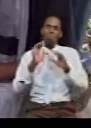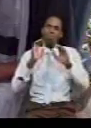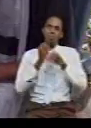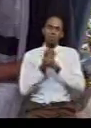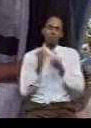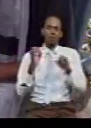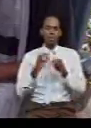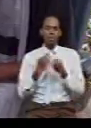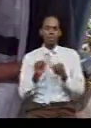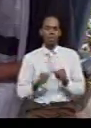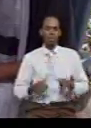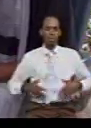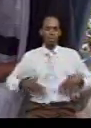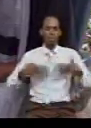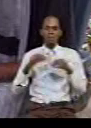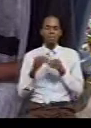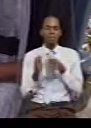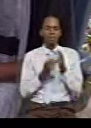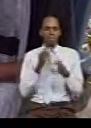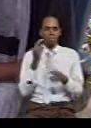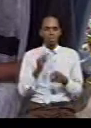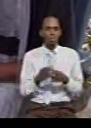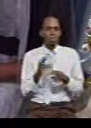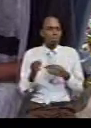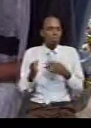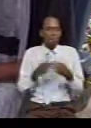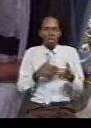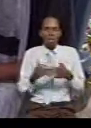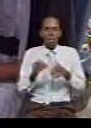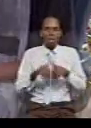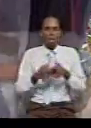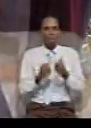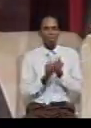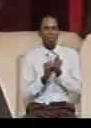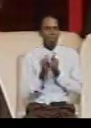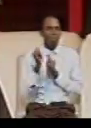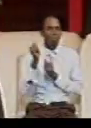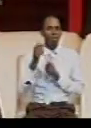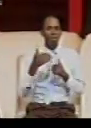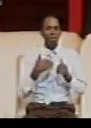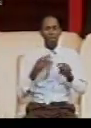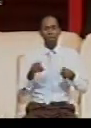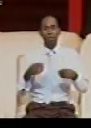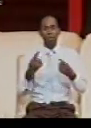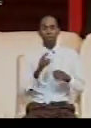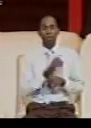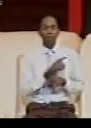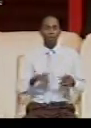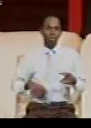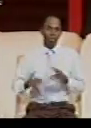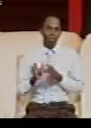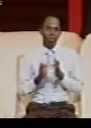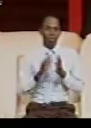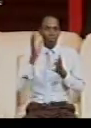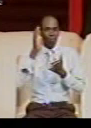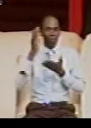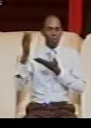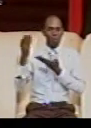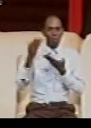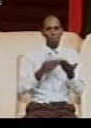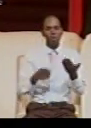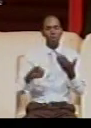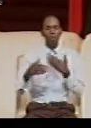life. No matter how far you've gone, the Lord Jesus will bring you back into that